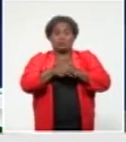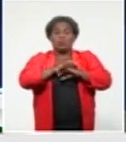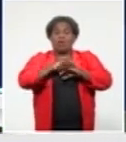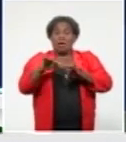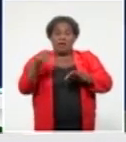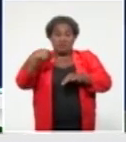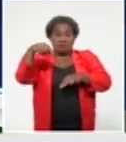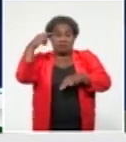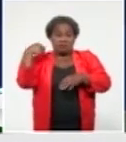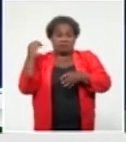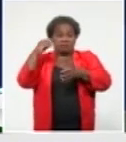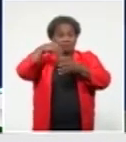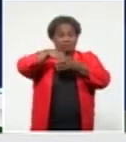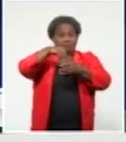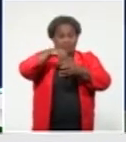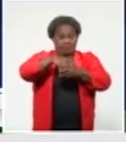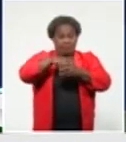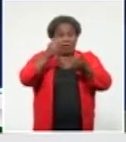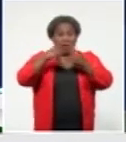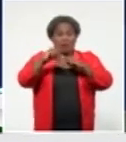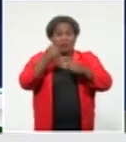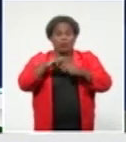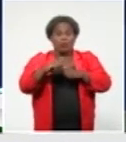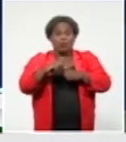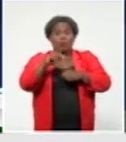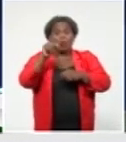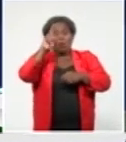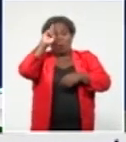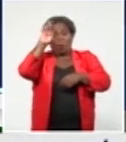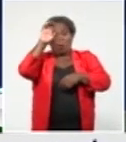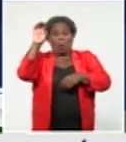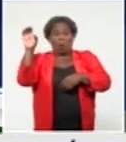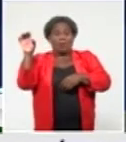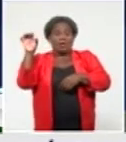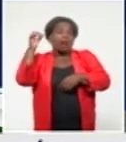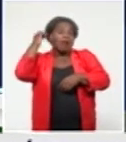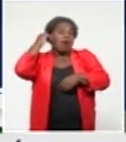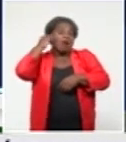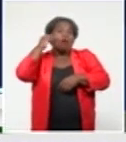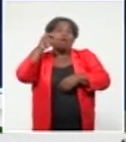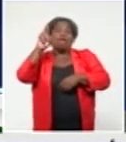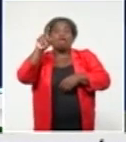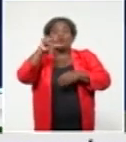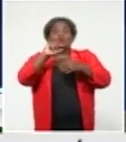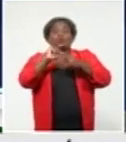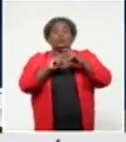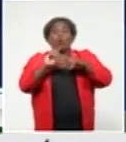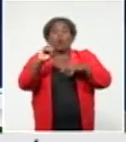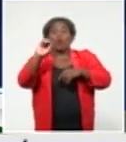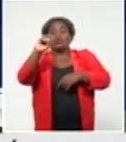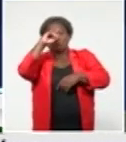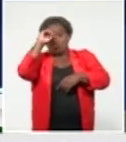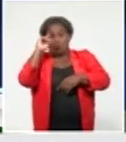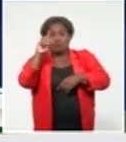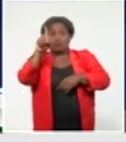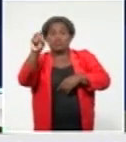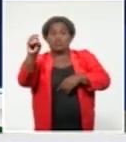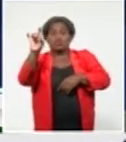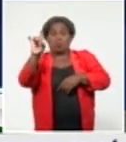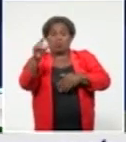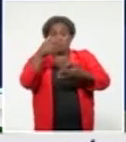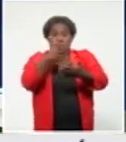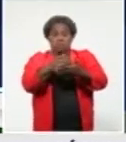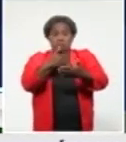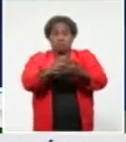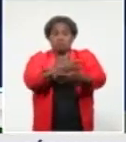that analyze collected samples. In the next few days, other laboratories will carry out this task as well in order to raise the